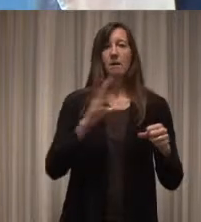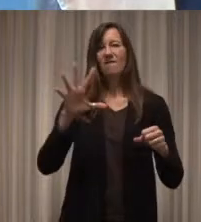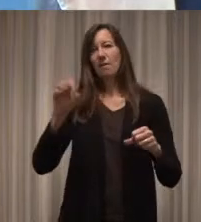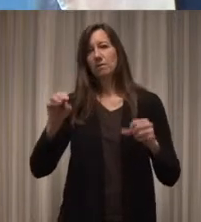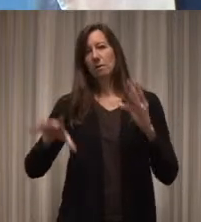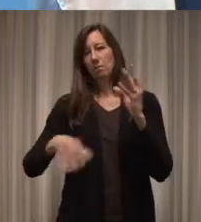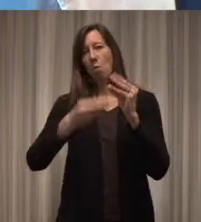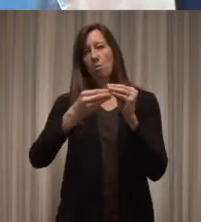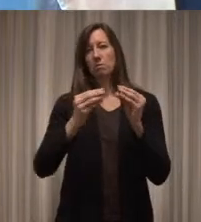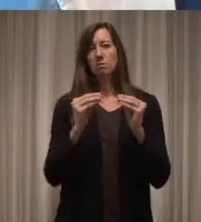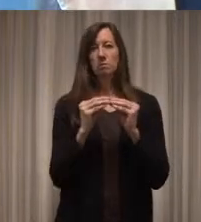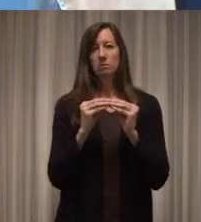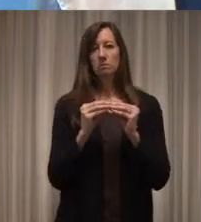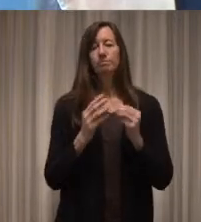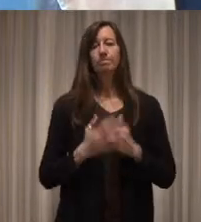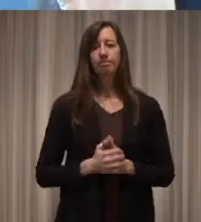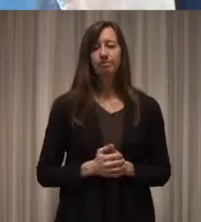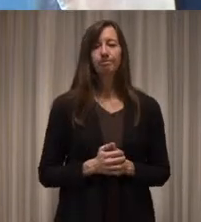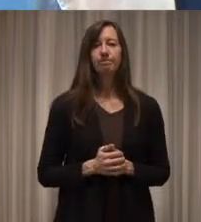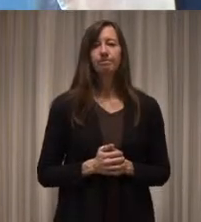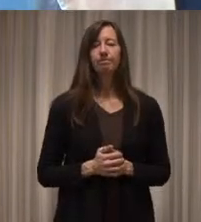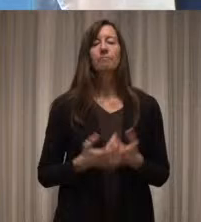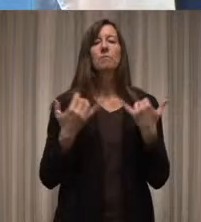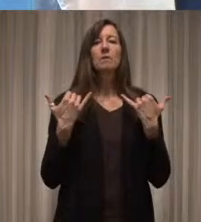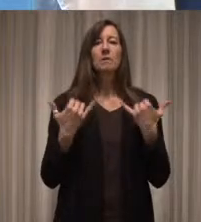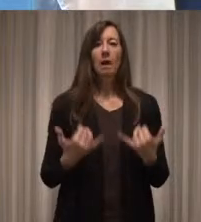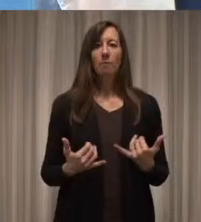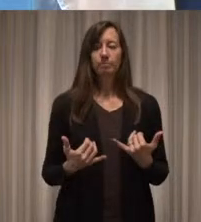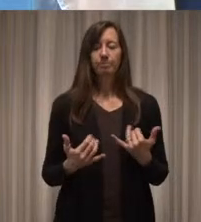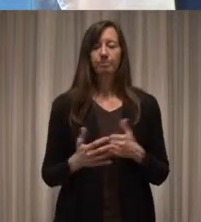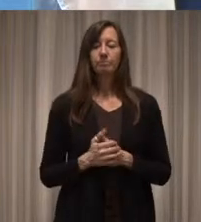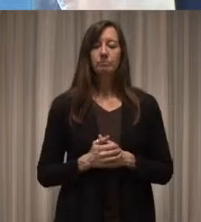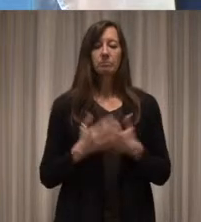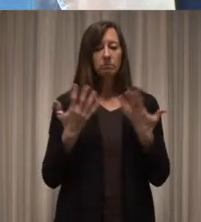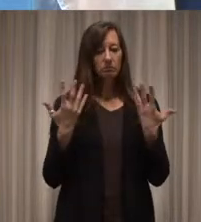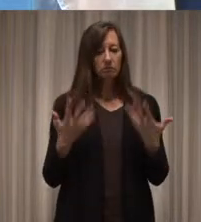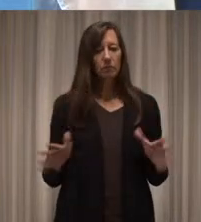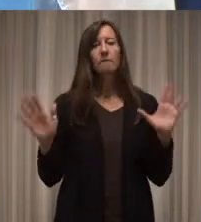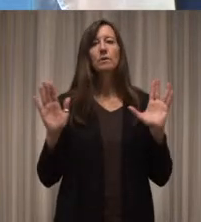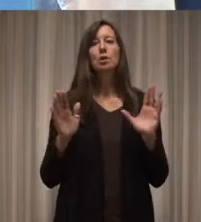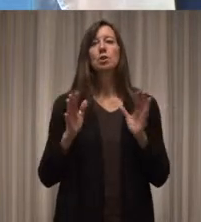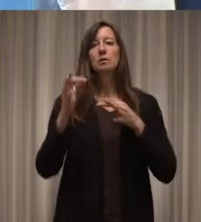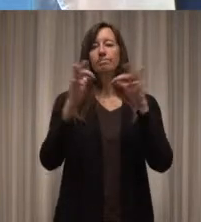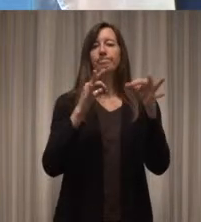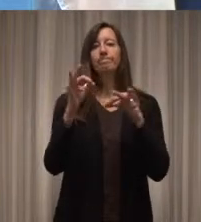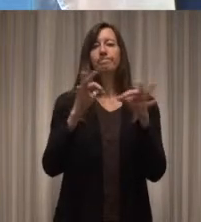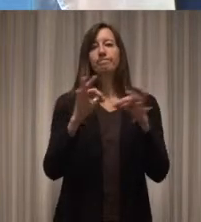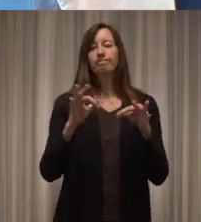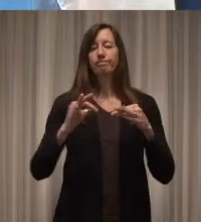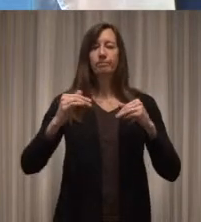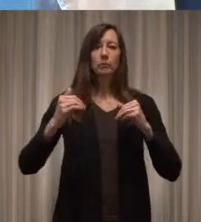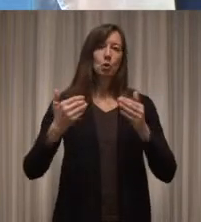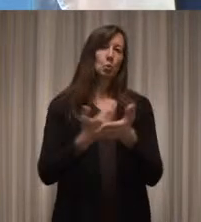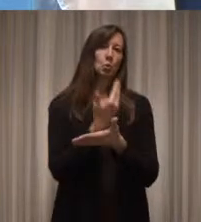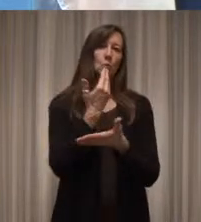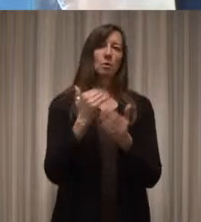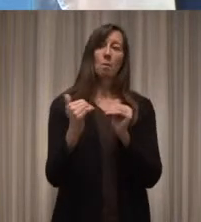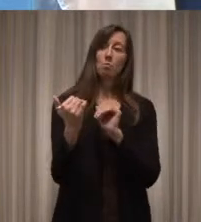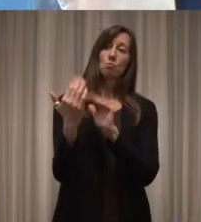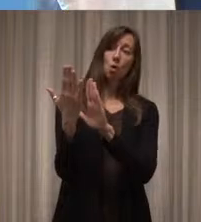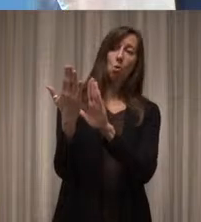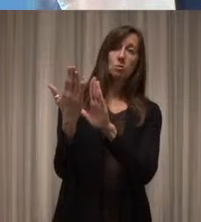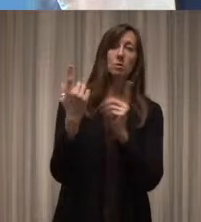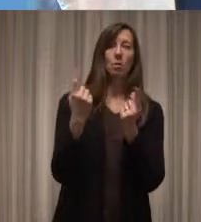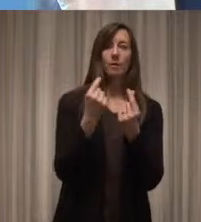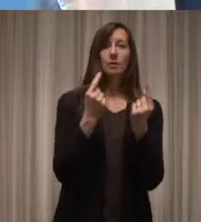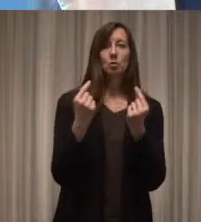So I've talked through this new approach. I've talked through kind of the